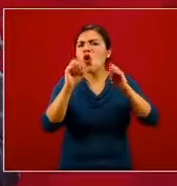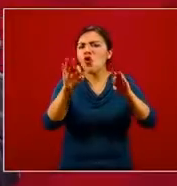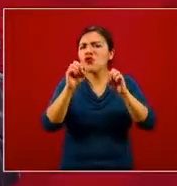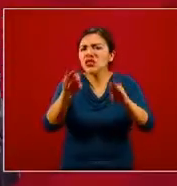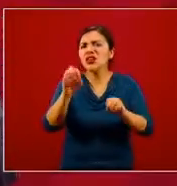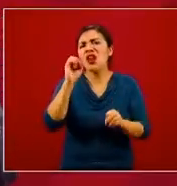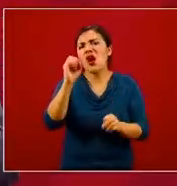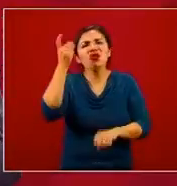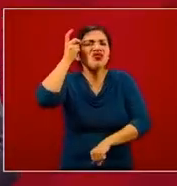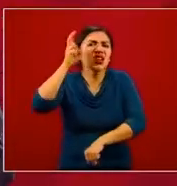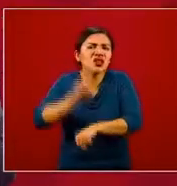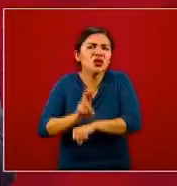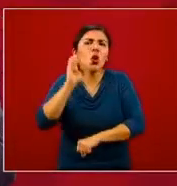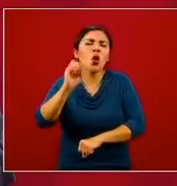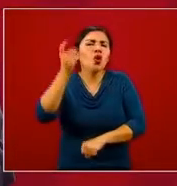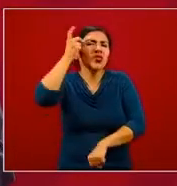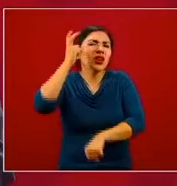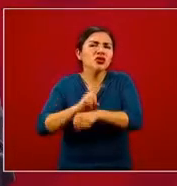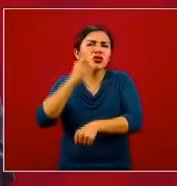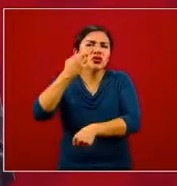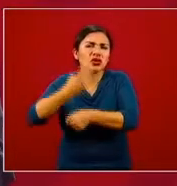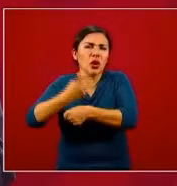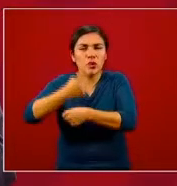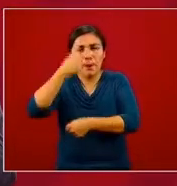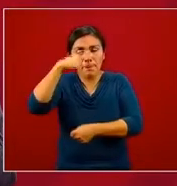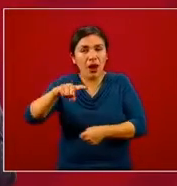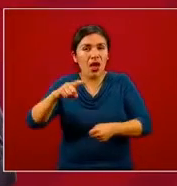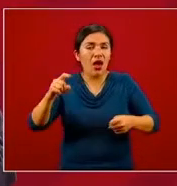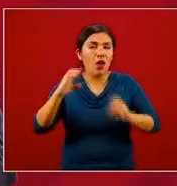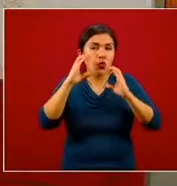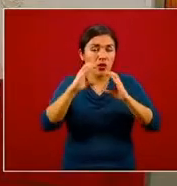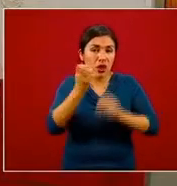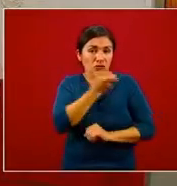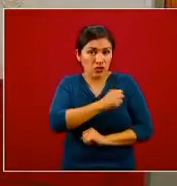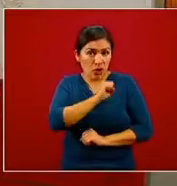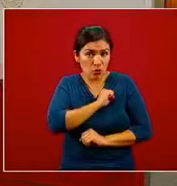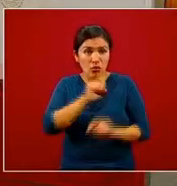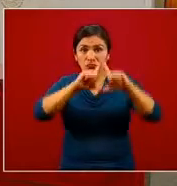specific staff who are health promoters.